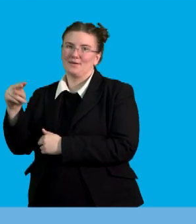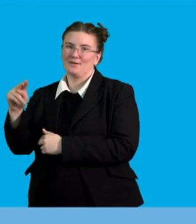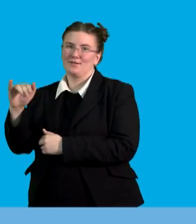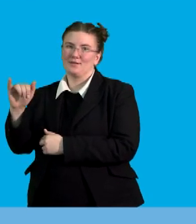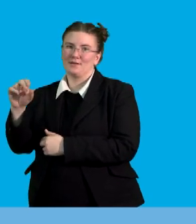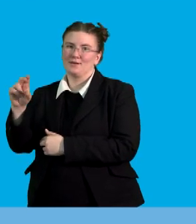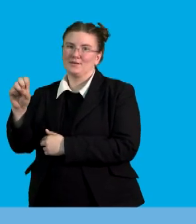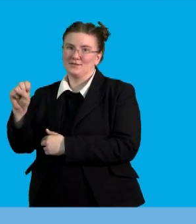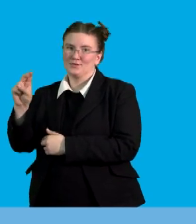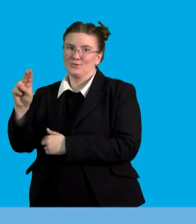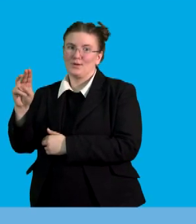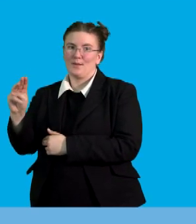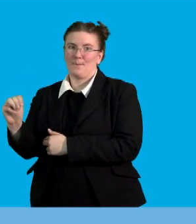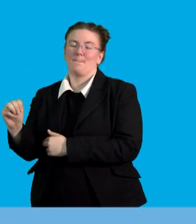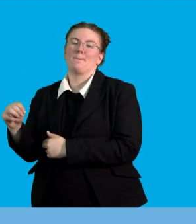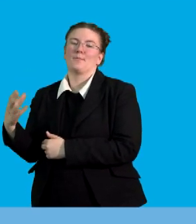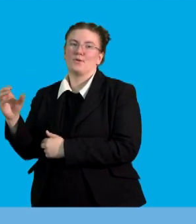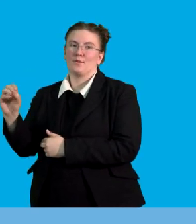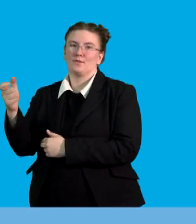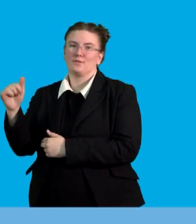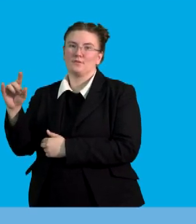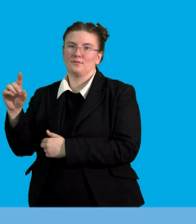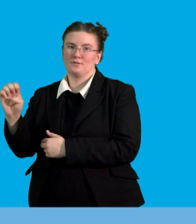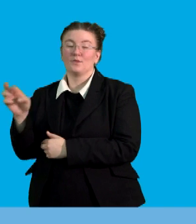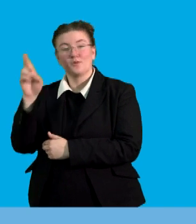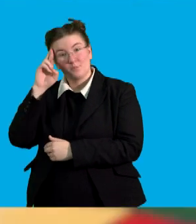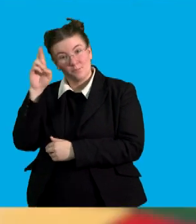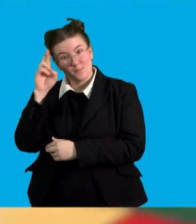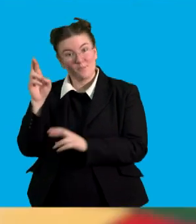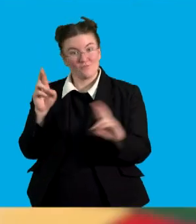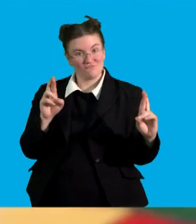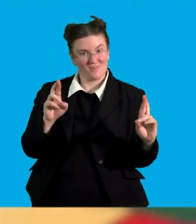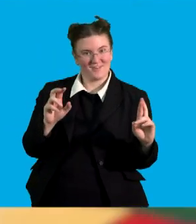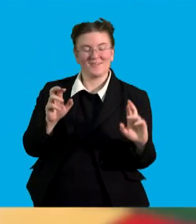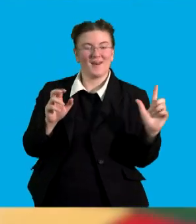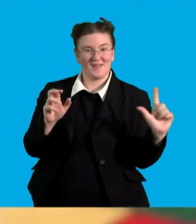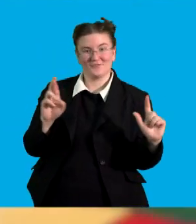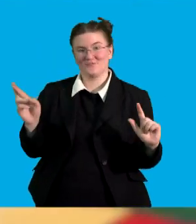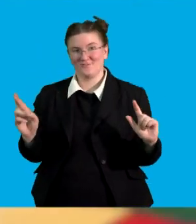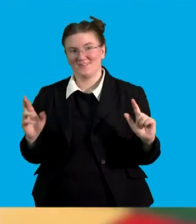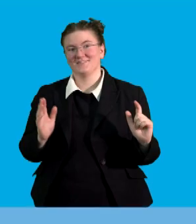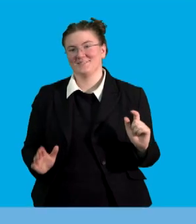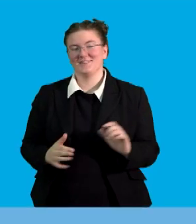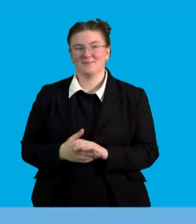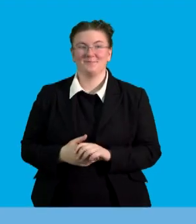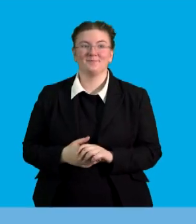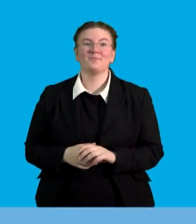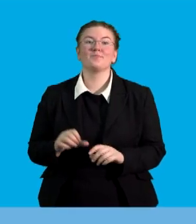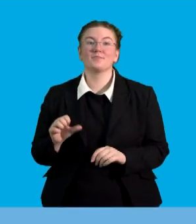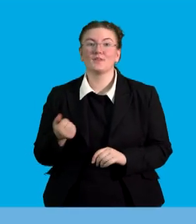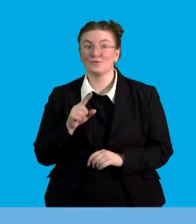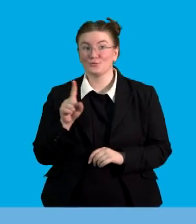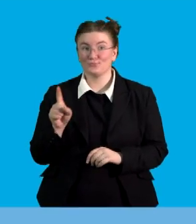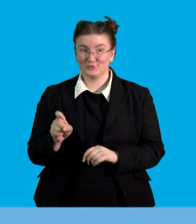Remember, reactants on the left-hand side and products are written on the right-hand side. So next question is, this reaction turns a